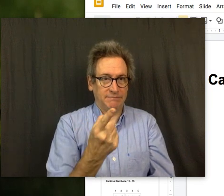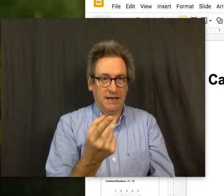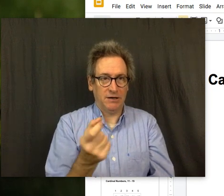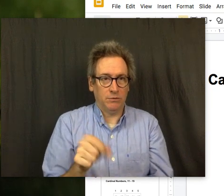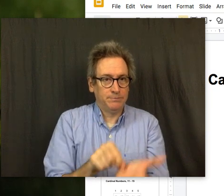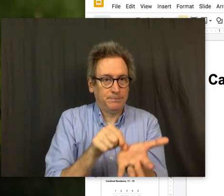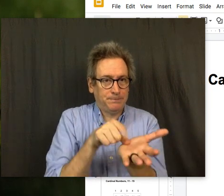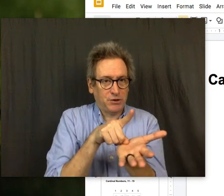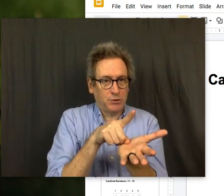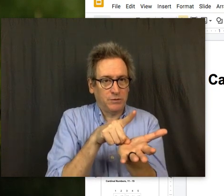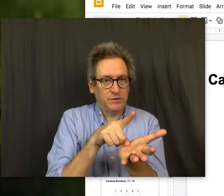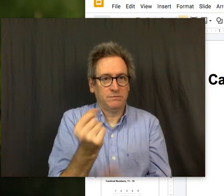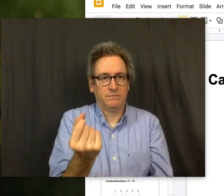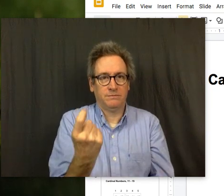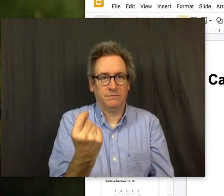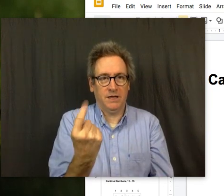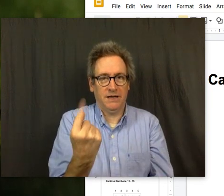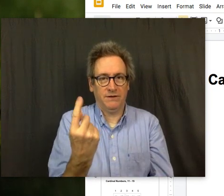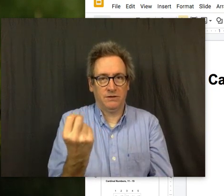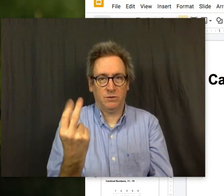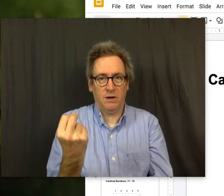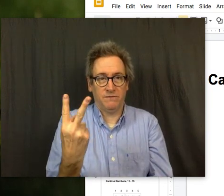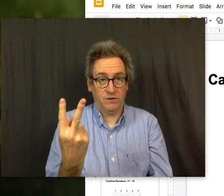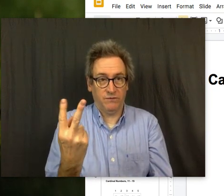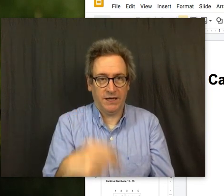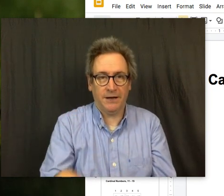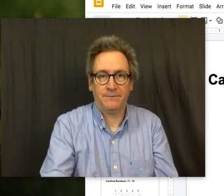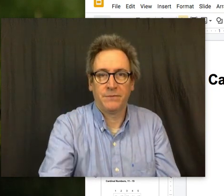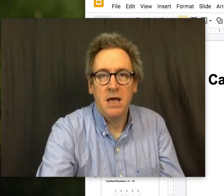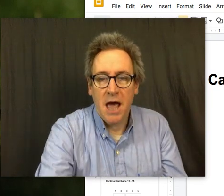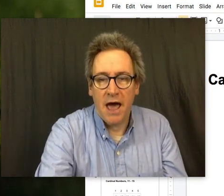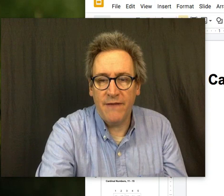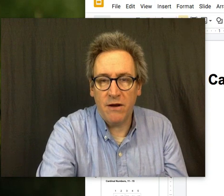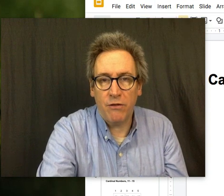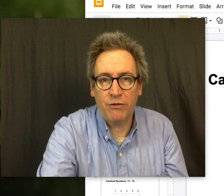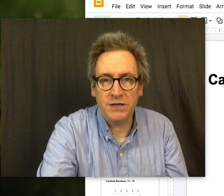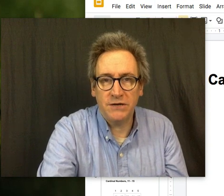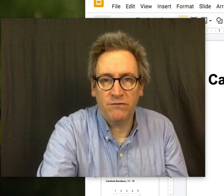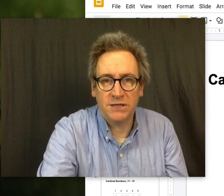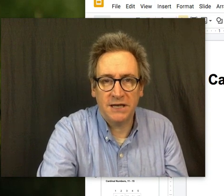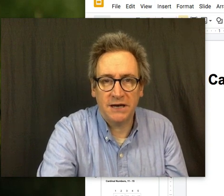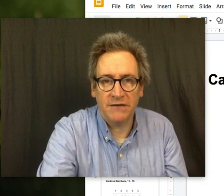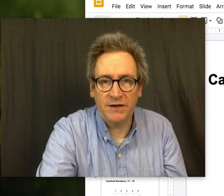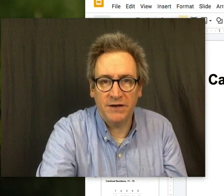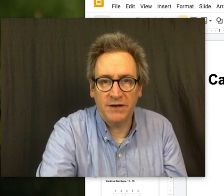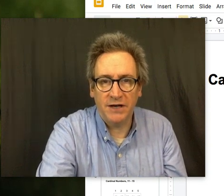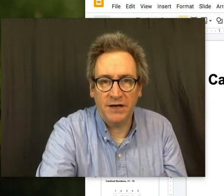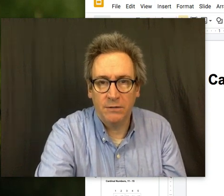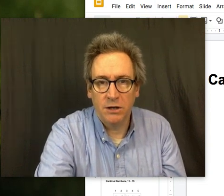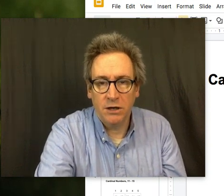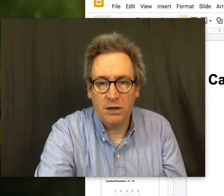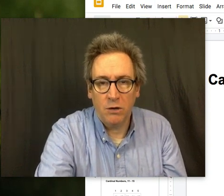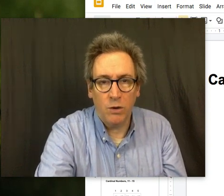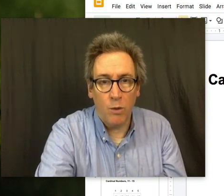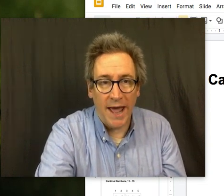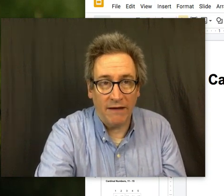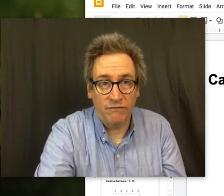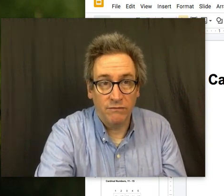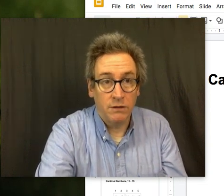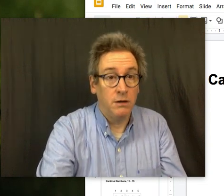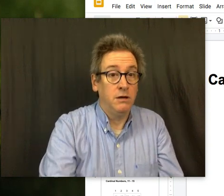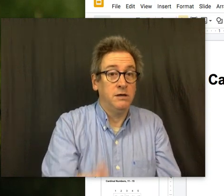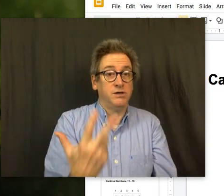Sending, I don't know, 11, 12, so flicking. And then 13, 14, and 15, we